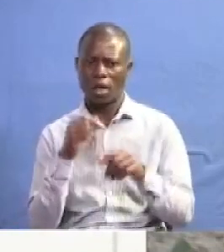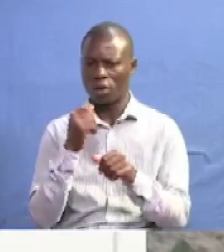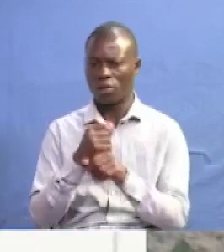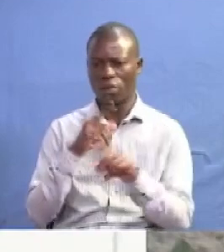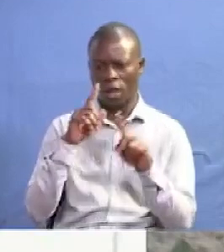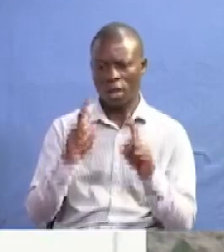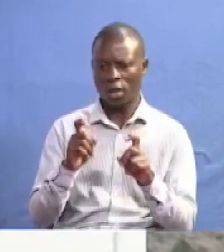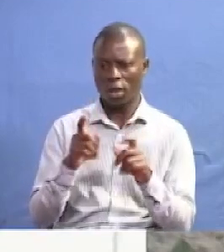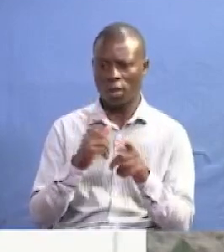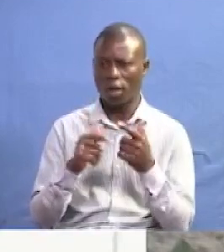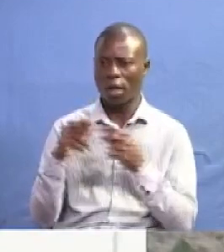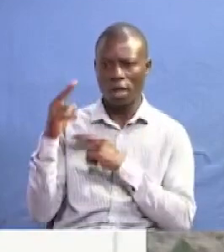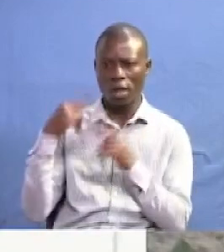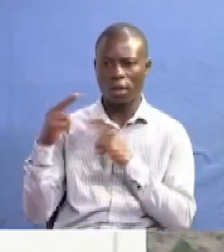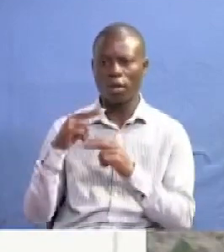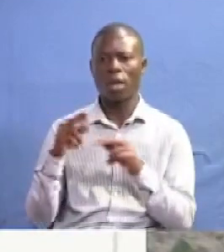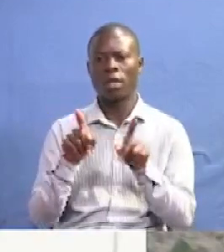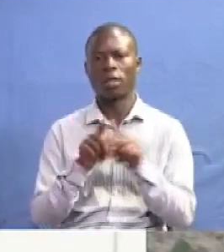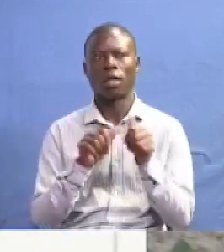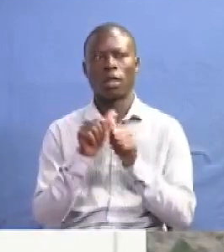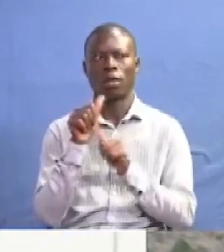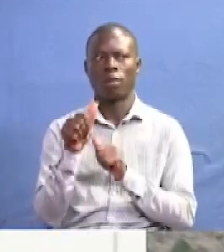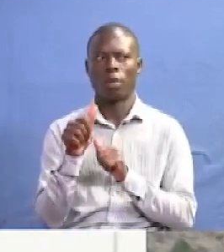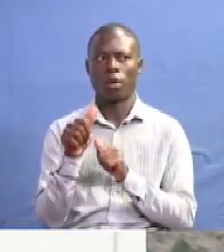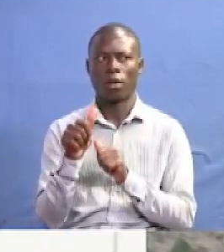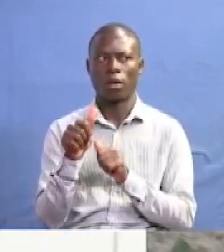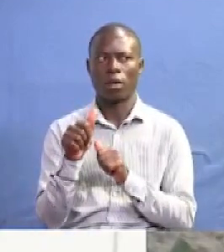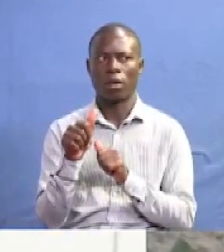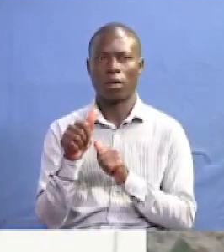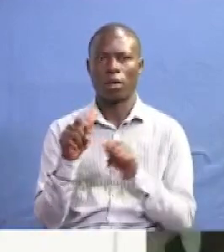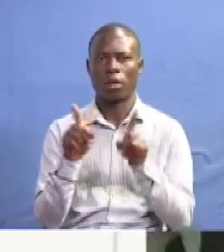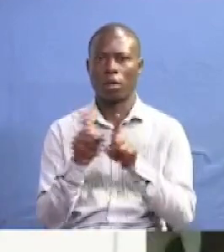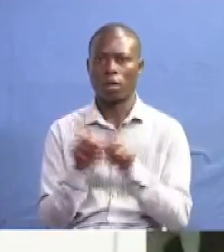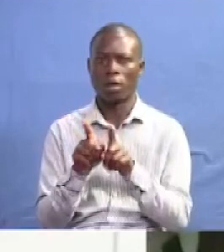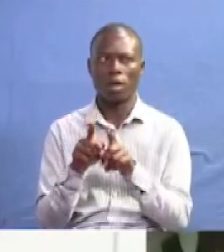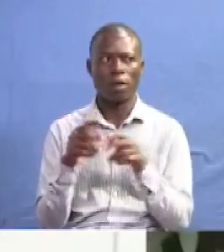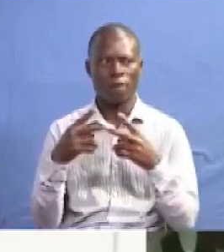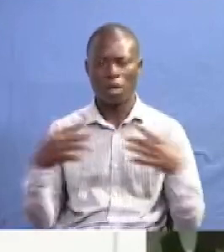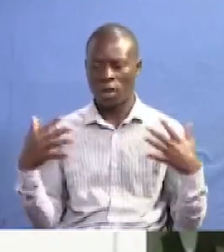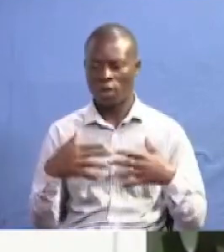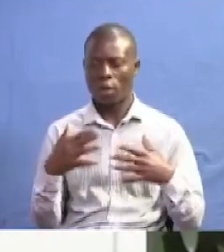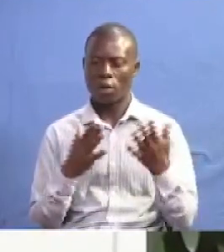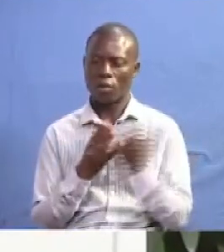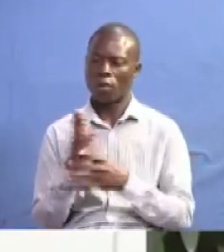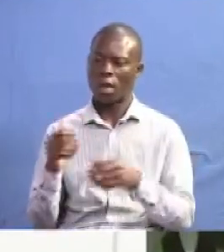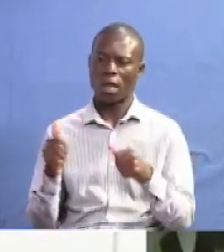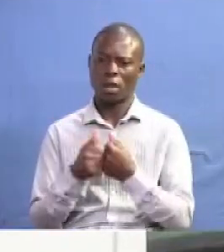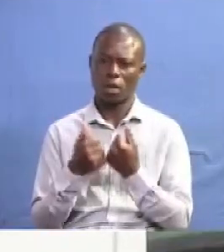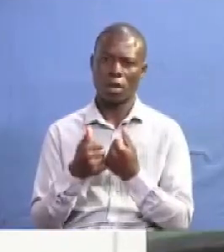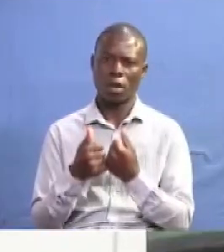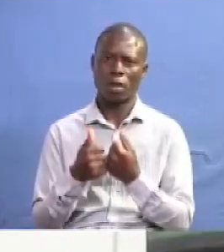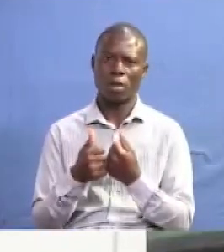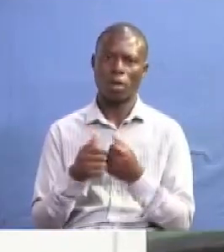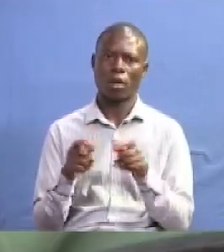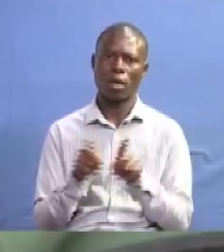principal thought, this girl is not ready for this exam. She's just freaking out. It was terrible. Through an accident, she finally got her